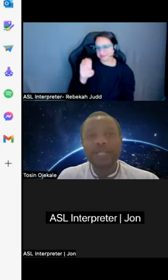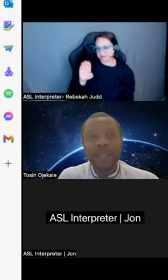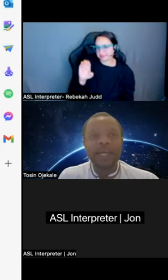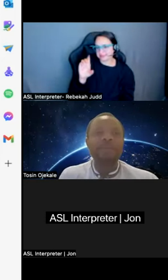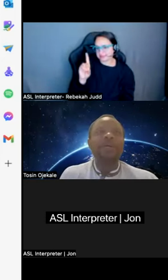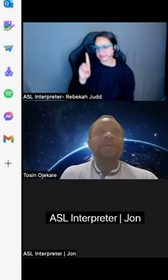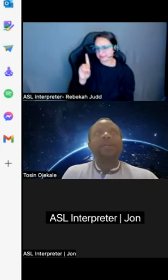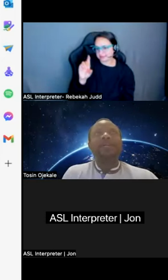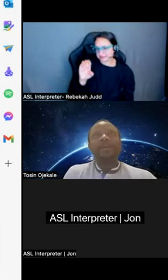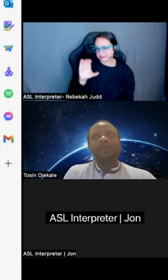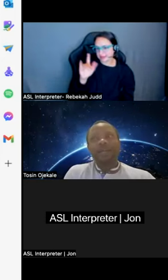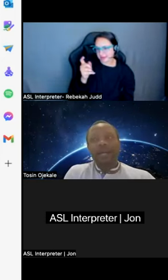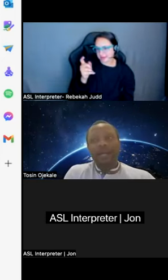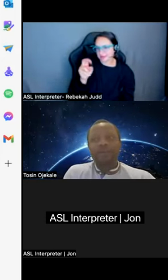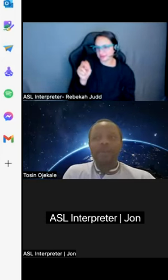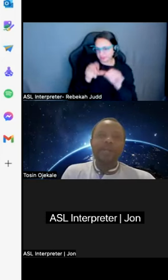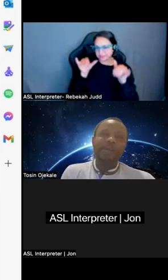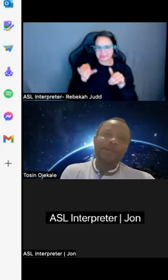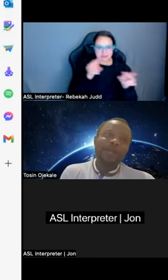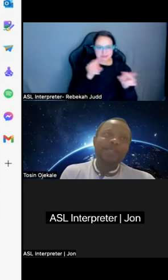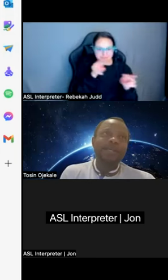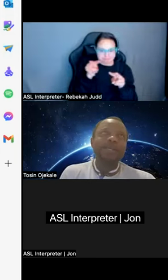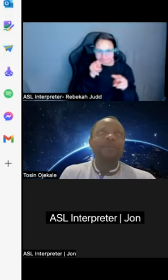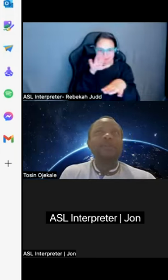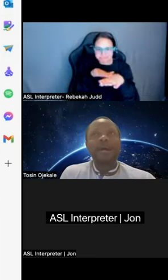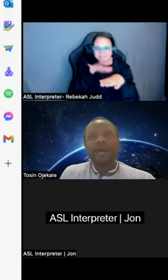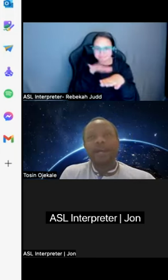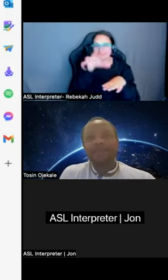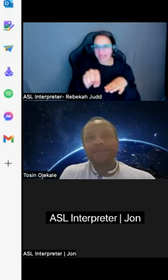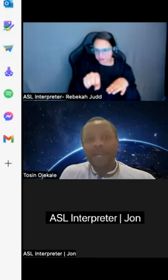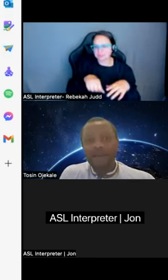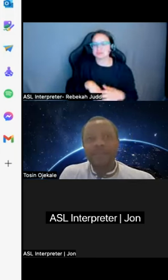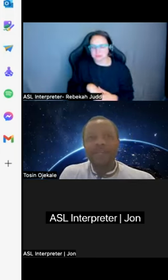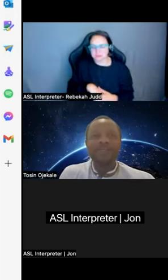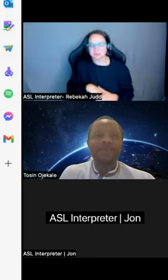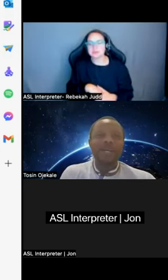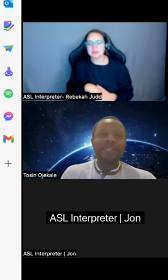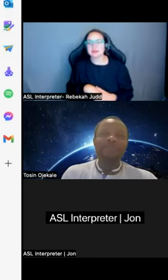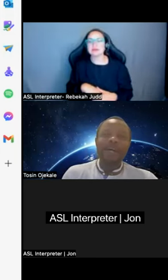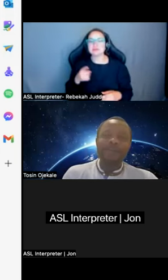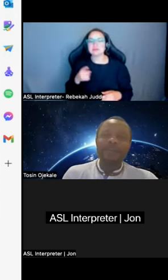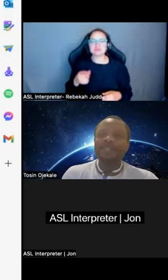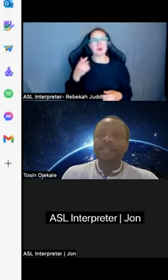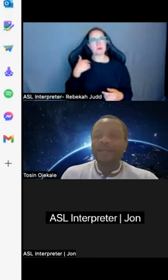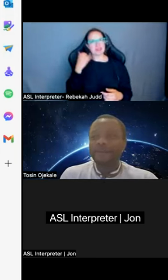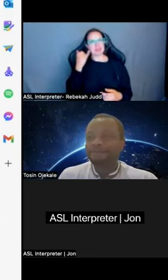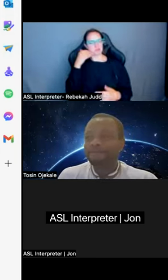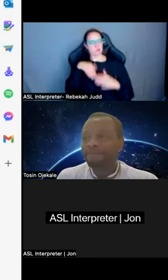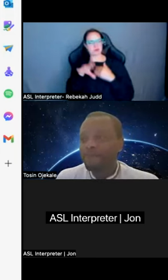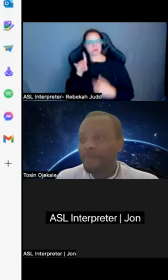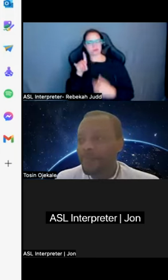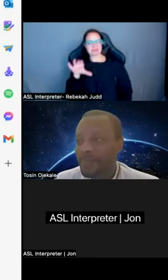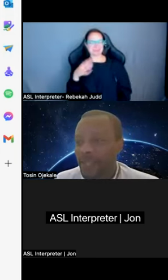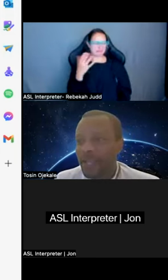when you see them, you are not like completely clueless and say, why do we have this? Why did we have this there?